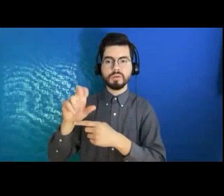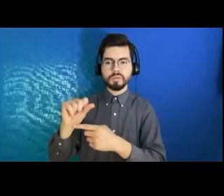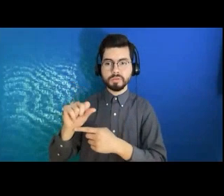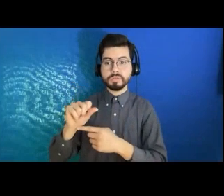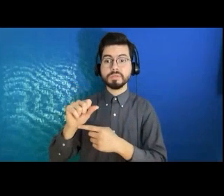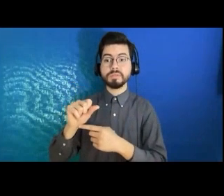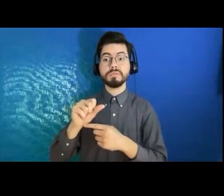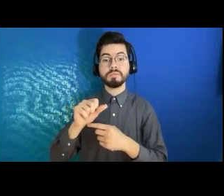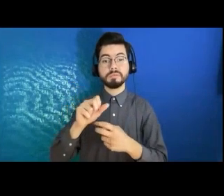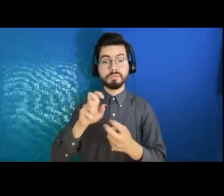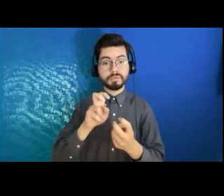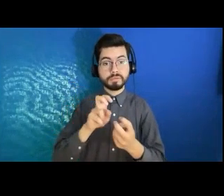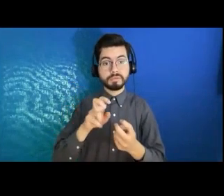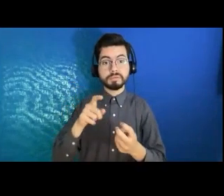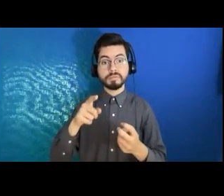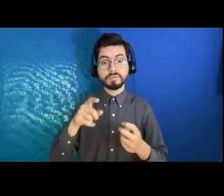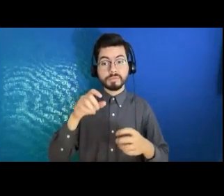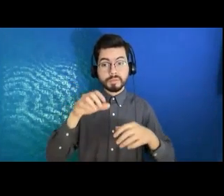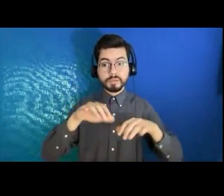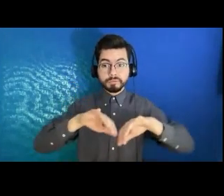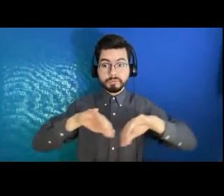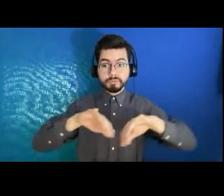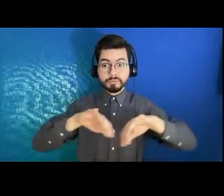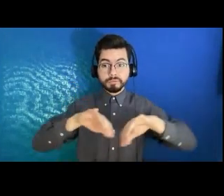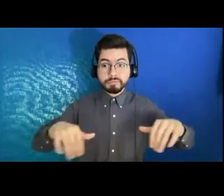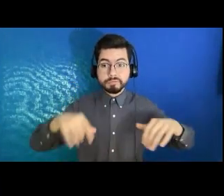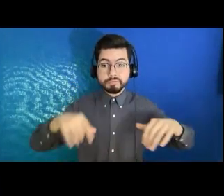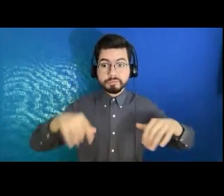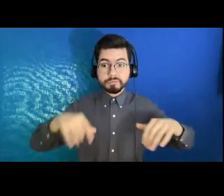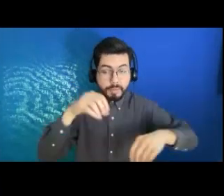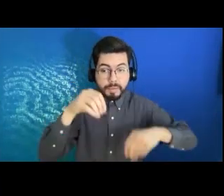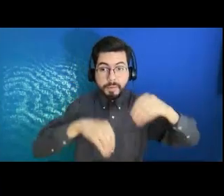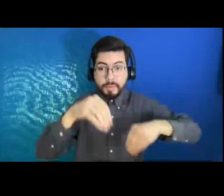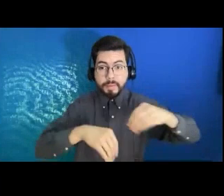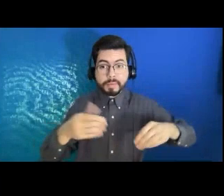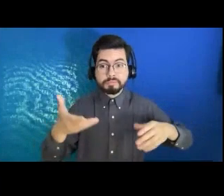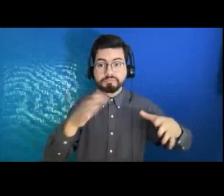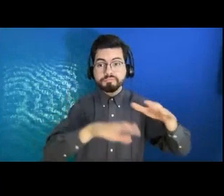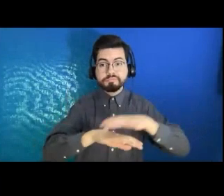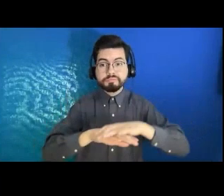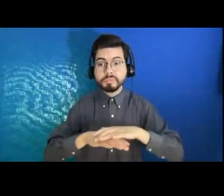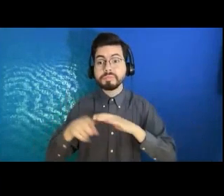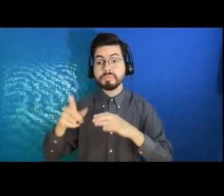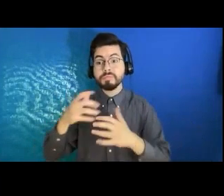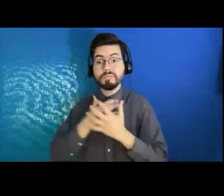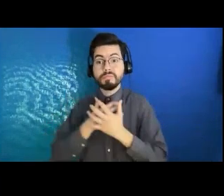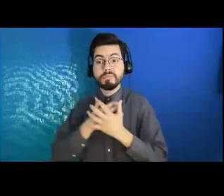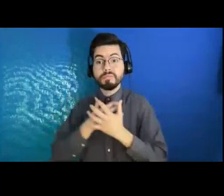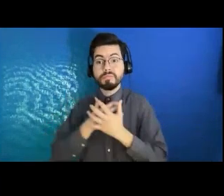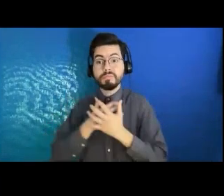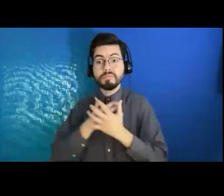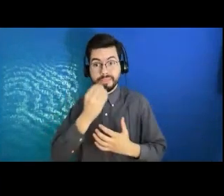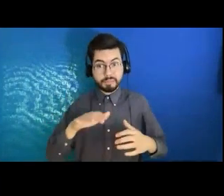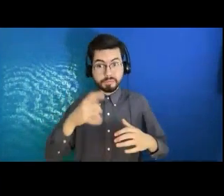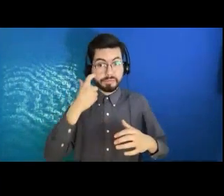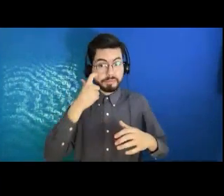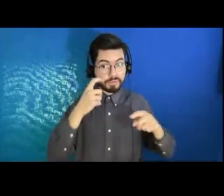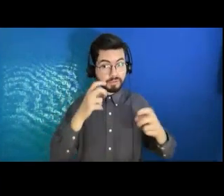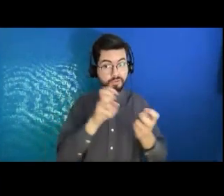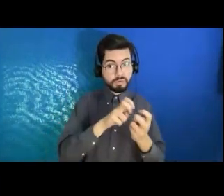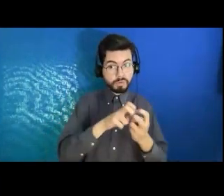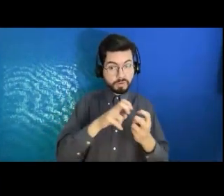winter stash, and if they catch the squirrel, they'll eat him too. When some years, the bears actually, even grizzly bears, will go up the